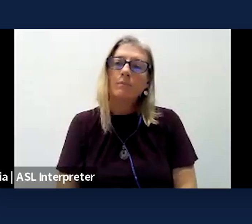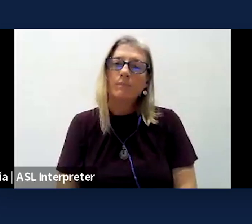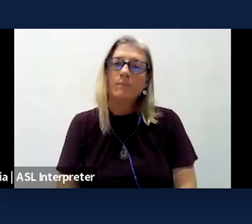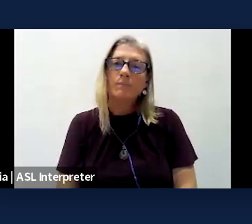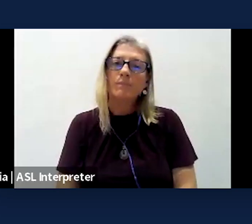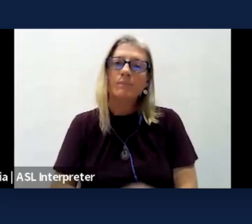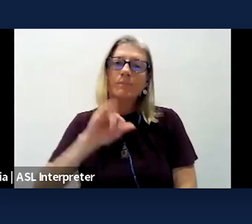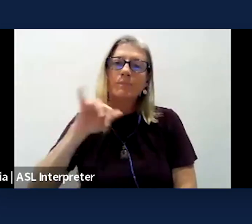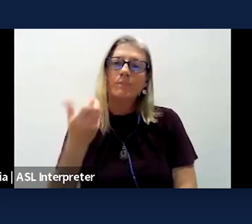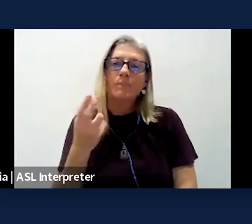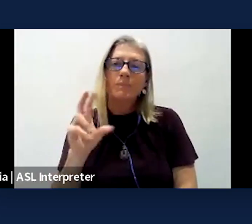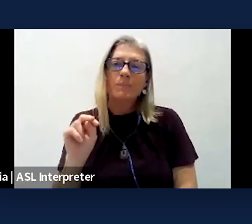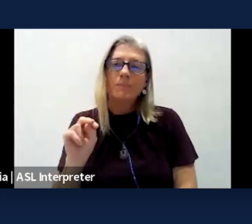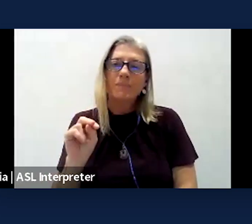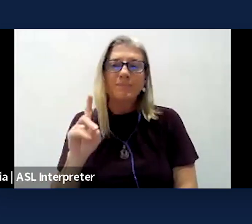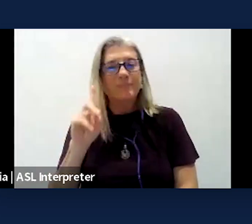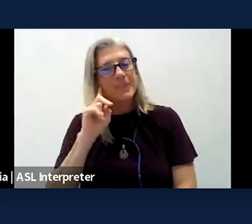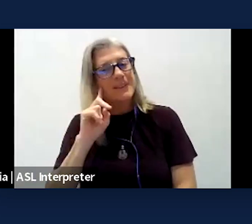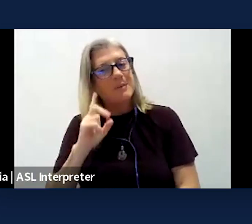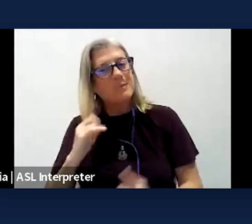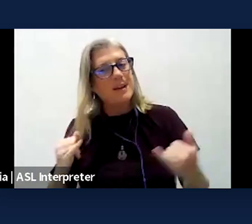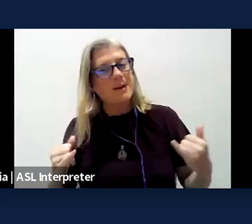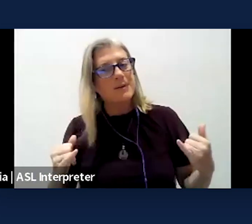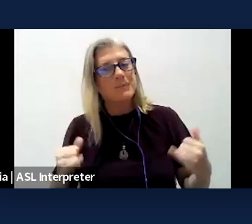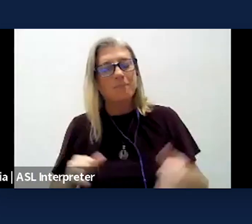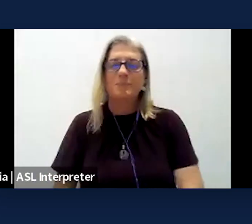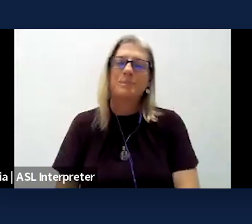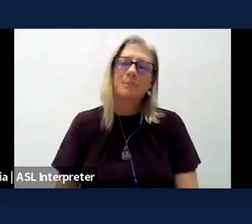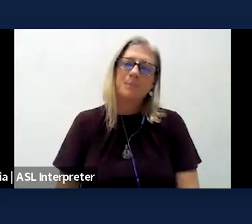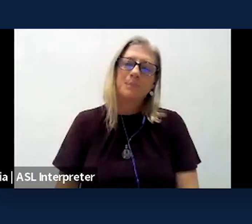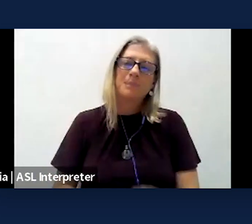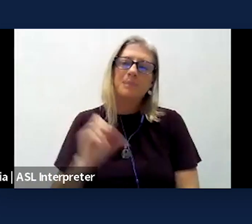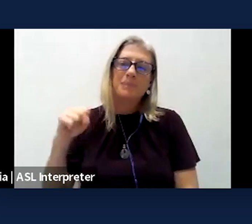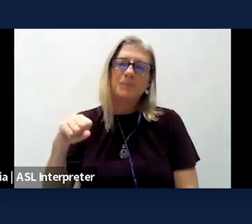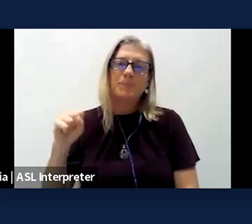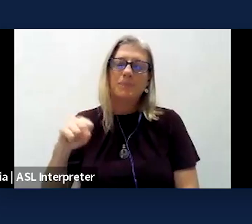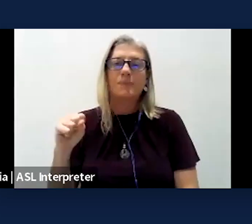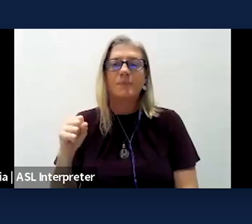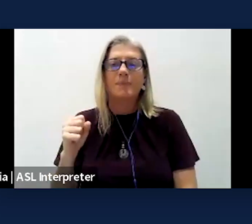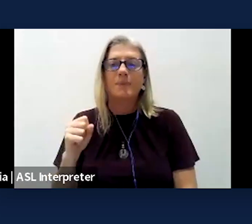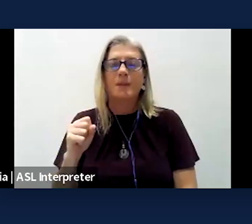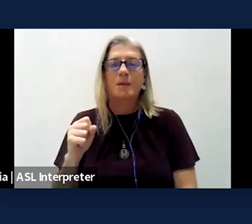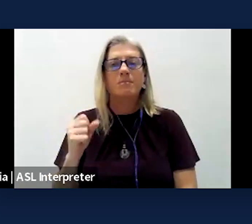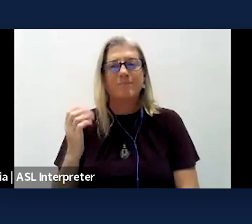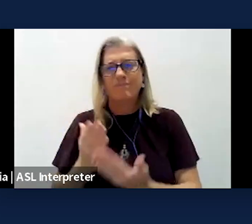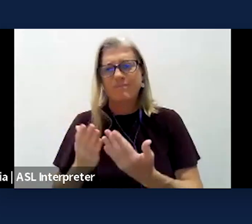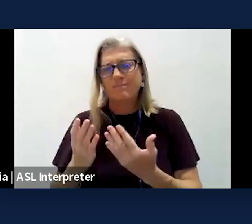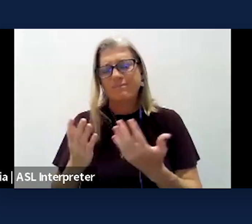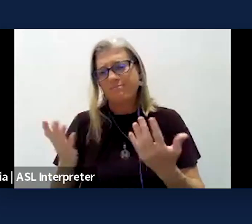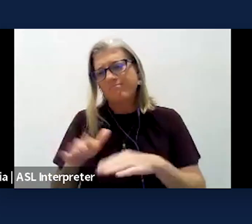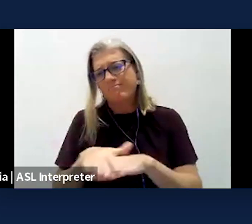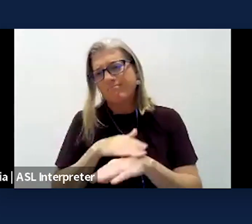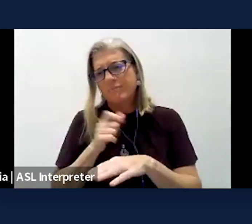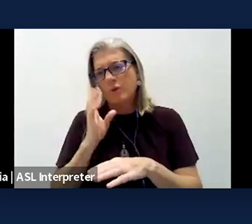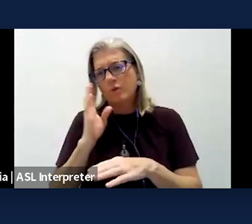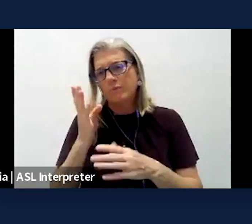John, you're on mute. Oh, can you hear me now? Yeah. Now, yes. Okay. So, yeah, I mean, things slow down as people age,